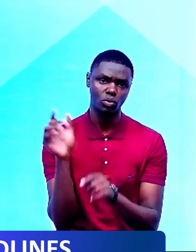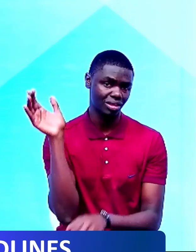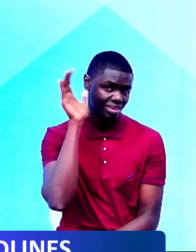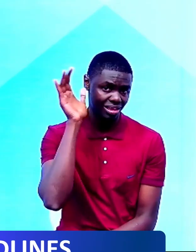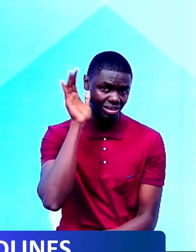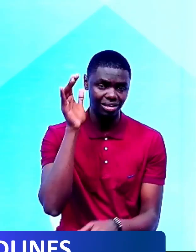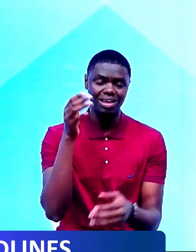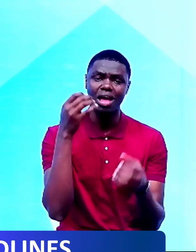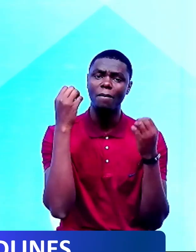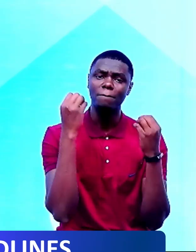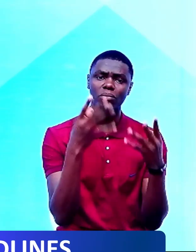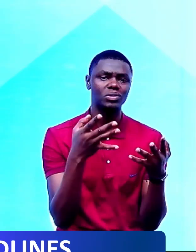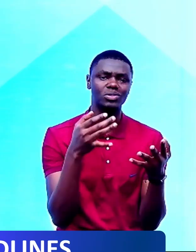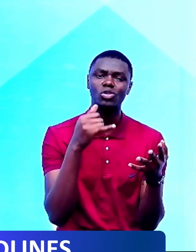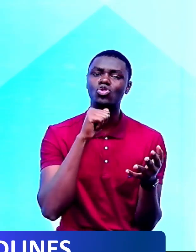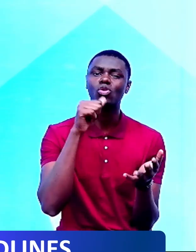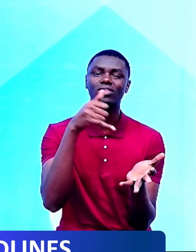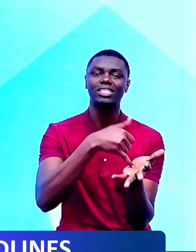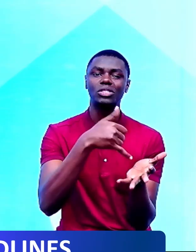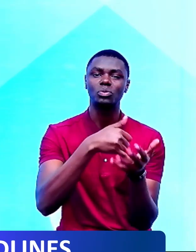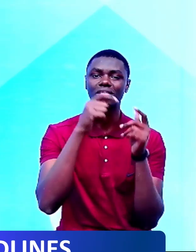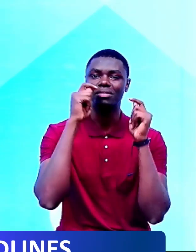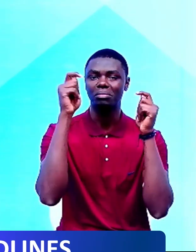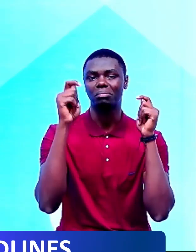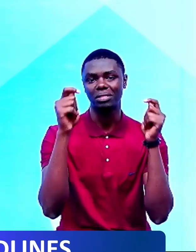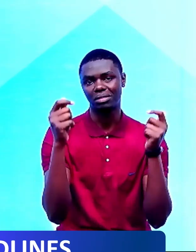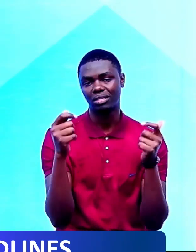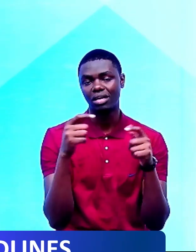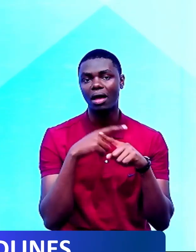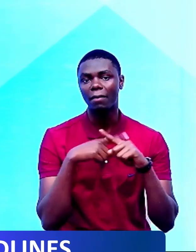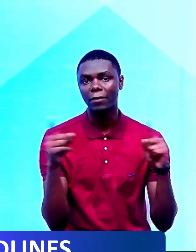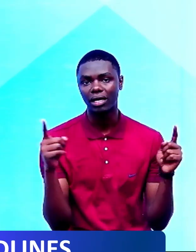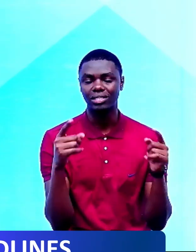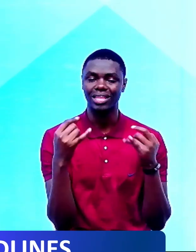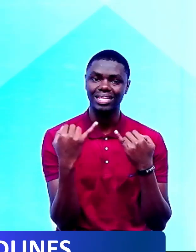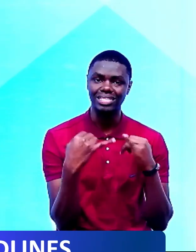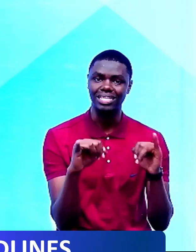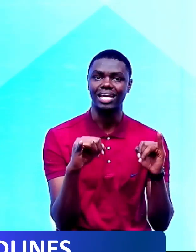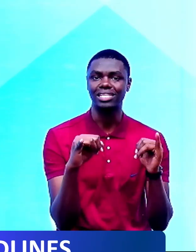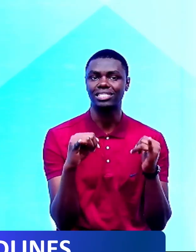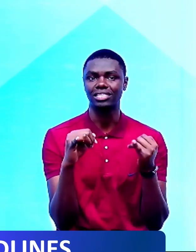most of them were not even part of the demonstrations, but they tried to